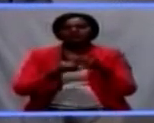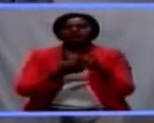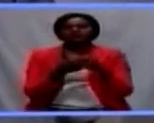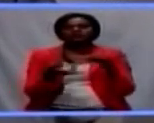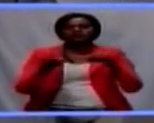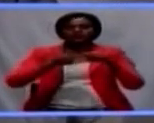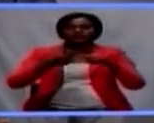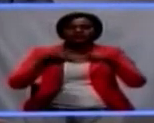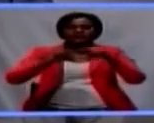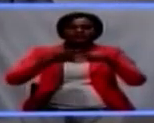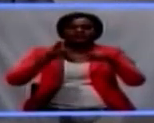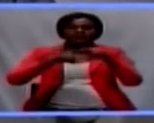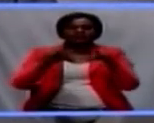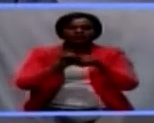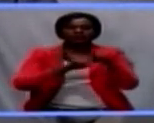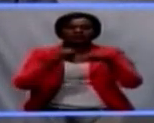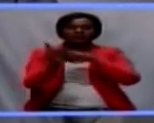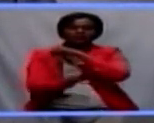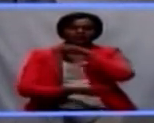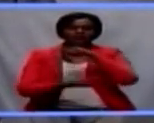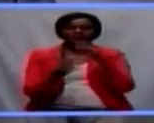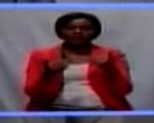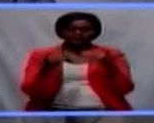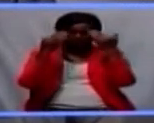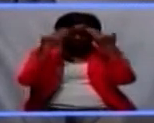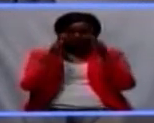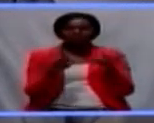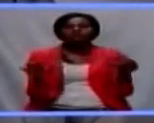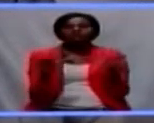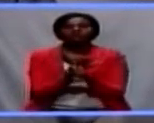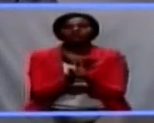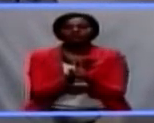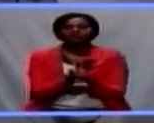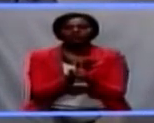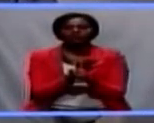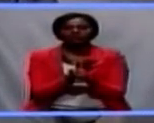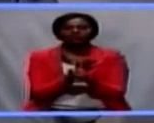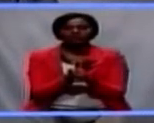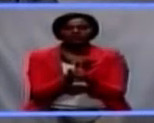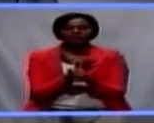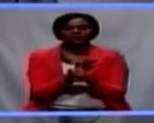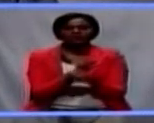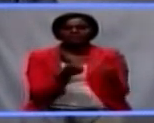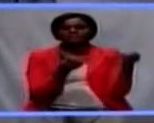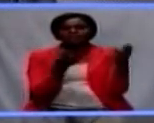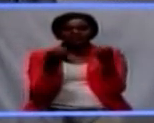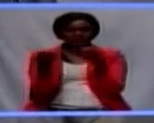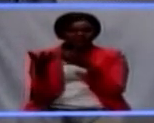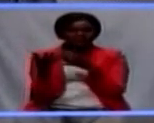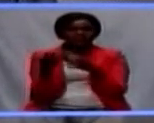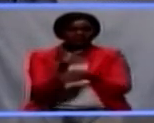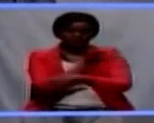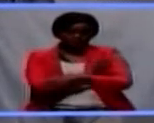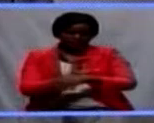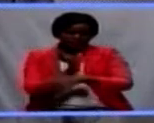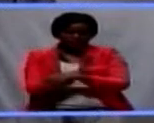accumulating, mm-hmm. and penalties. And as you are aware, we are fully automated. So most of these computations, in